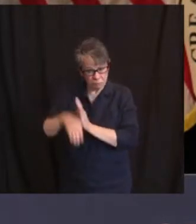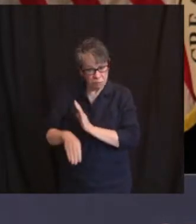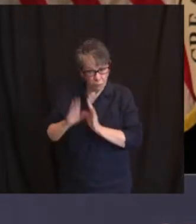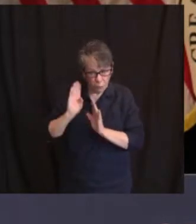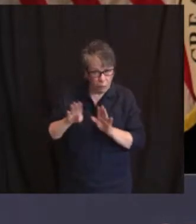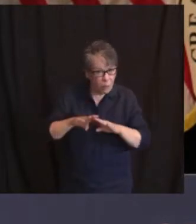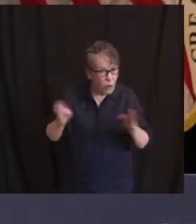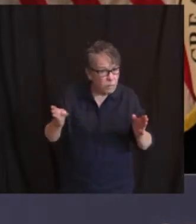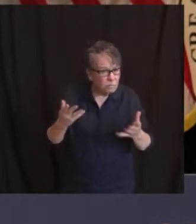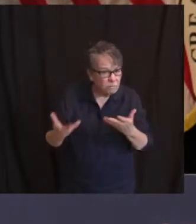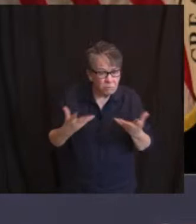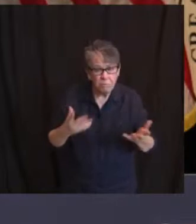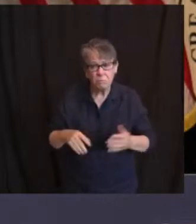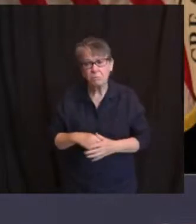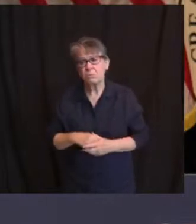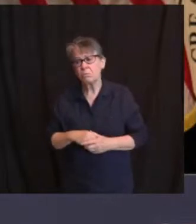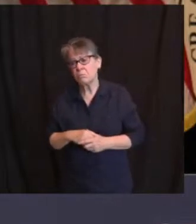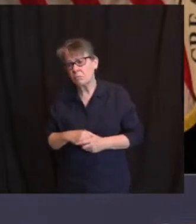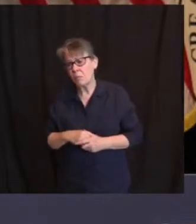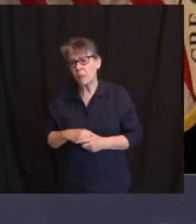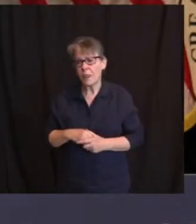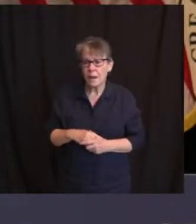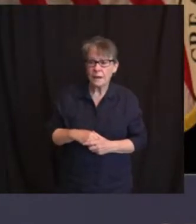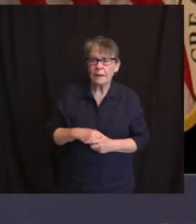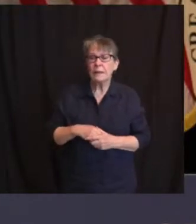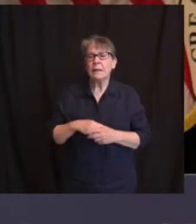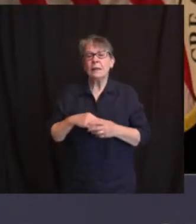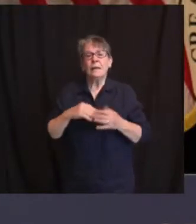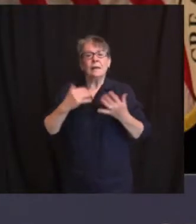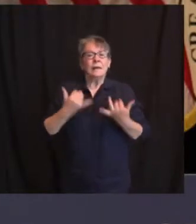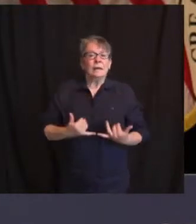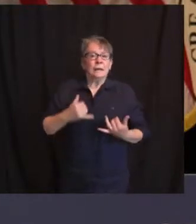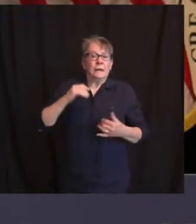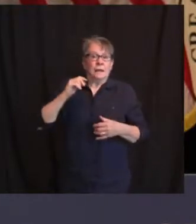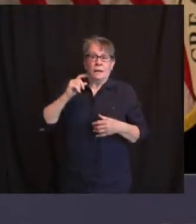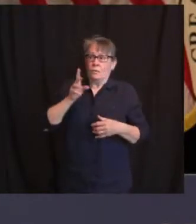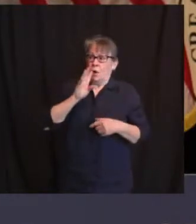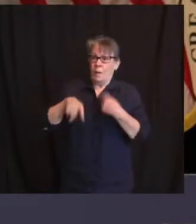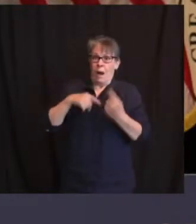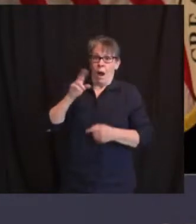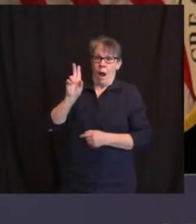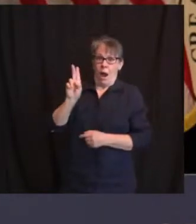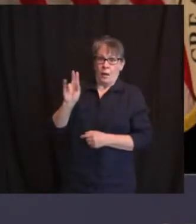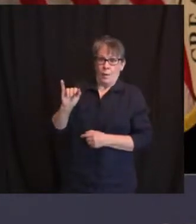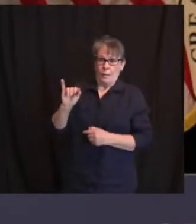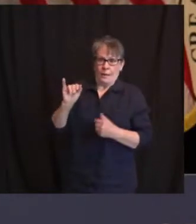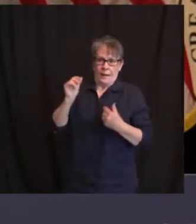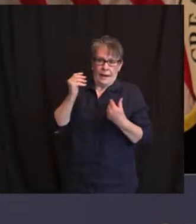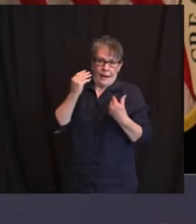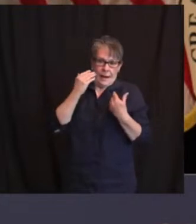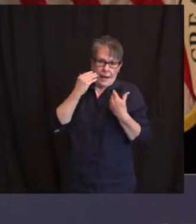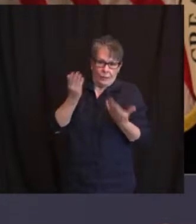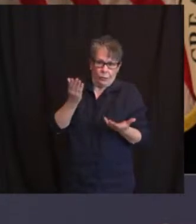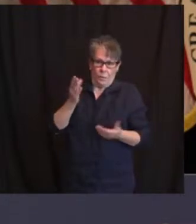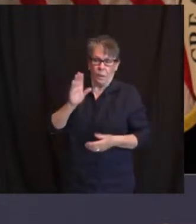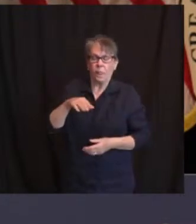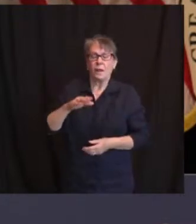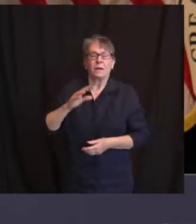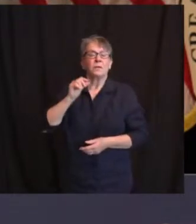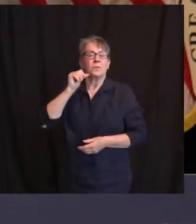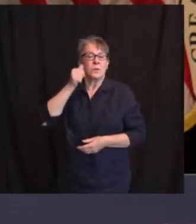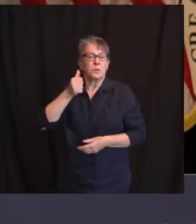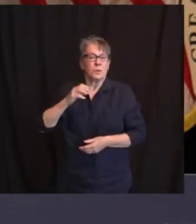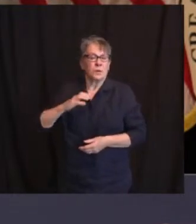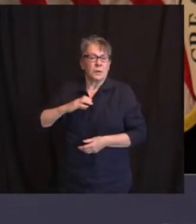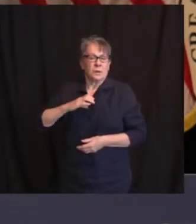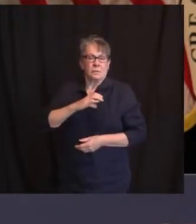Sorry. Rob Angelo will be with us tomorrow. We're going to have him with us tomorrow because it's Thursday when the numbers come out. I